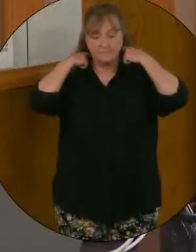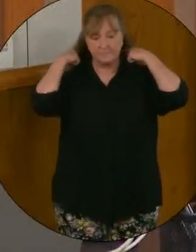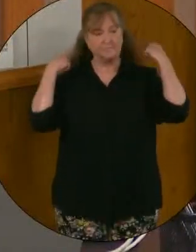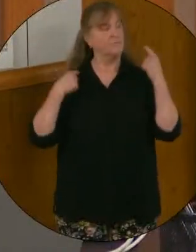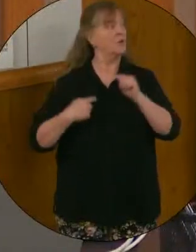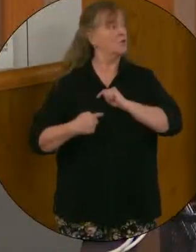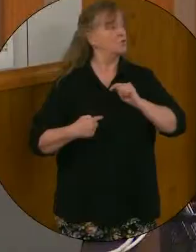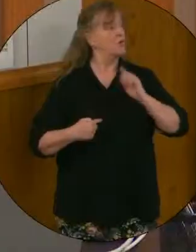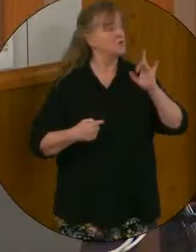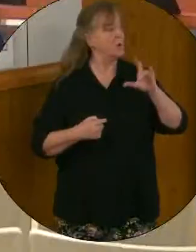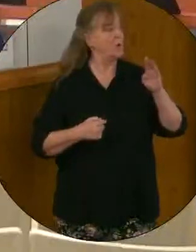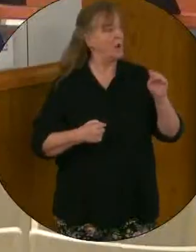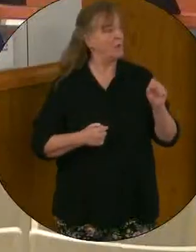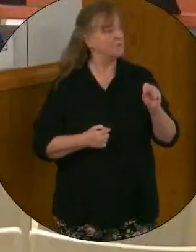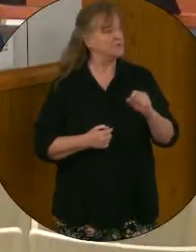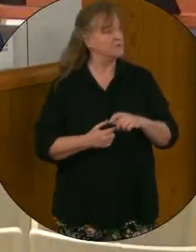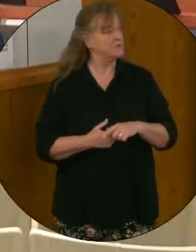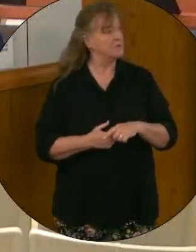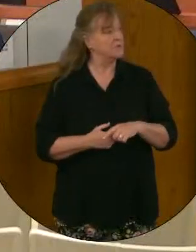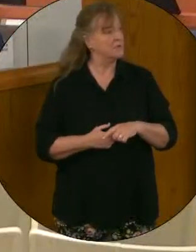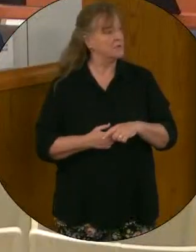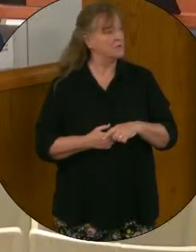Trustee Williams.